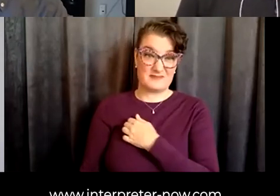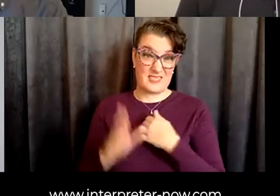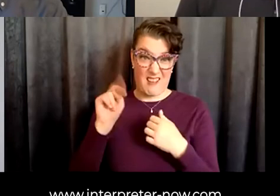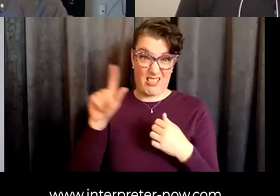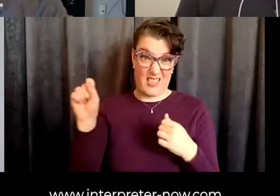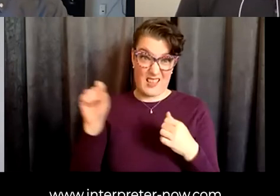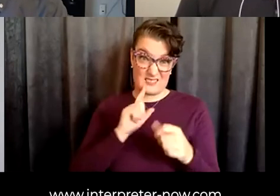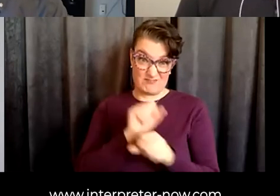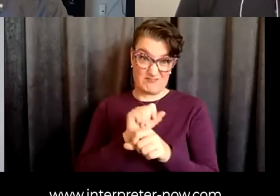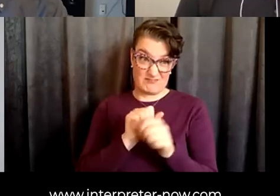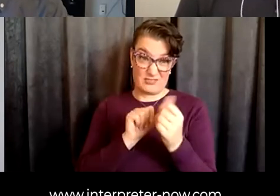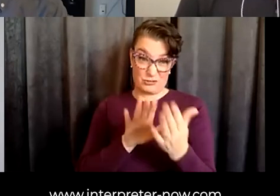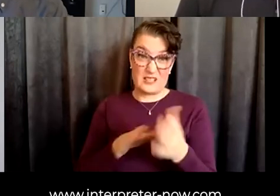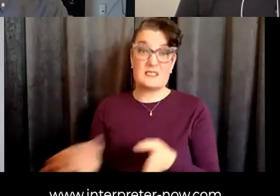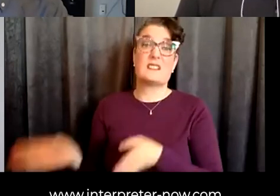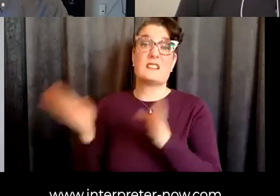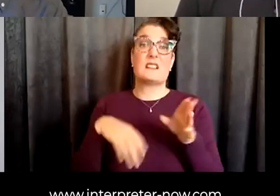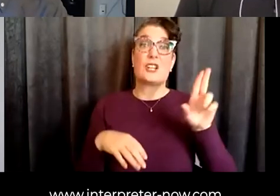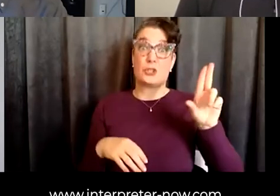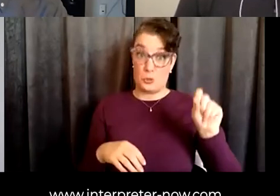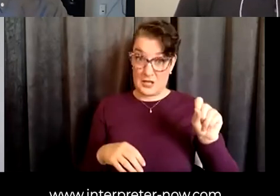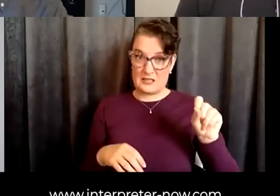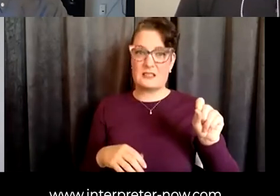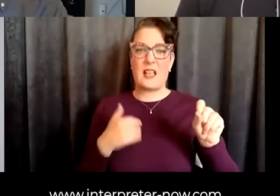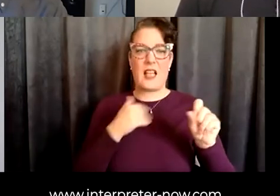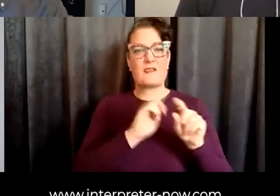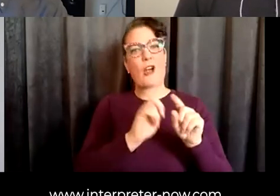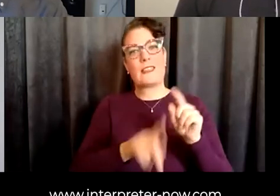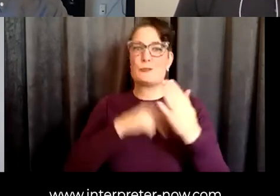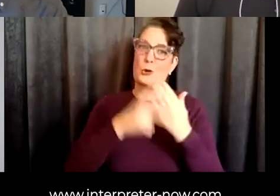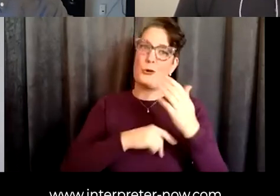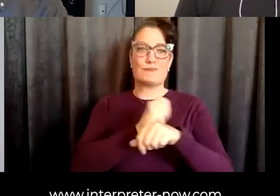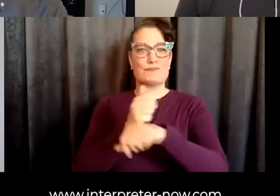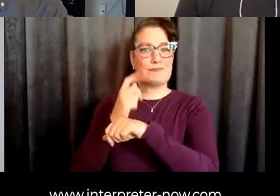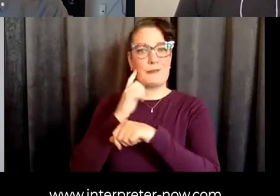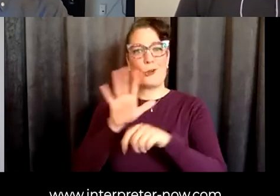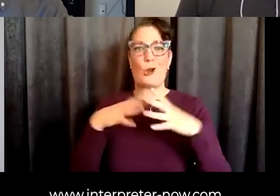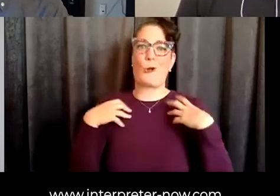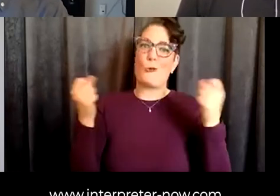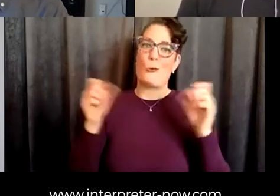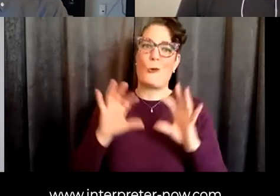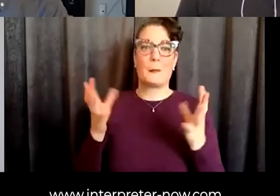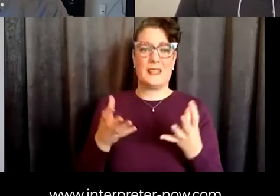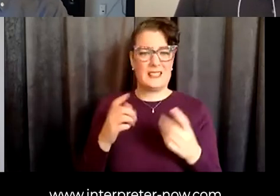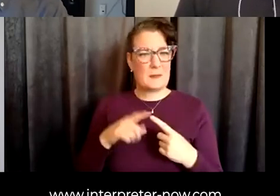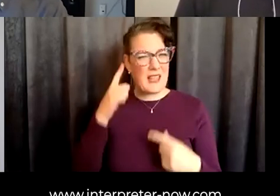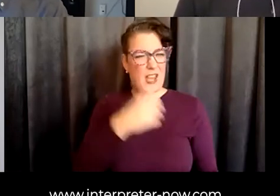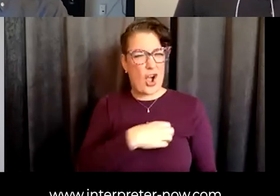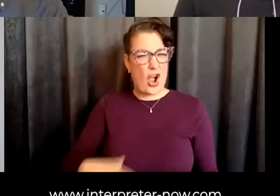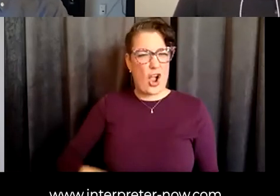it. And then in the US, you know, there's all these well-being programs, but I think Harvard just